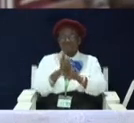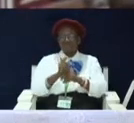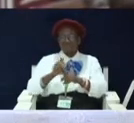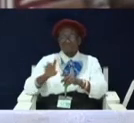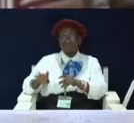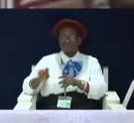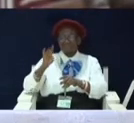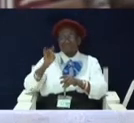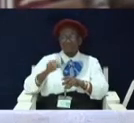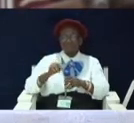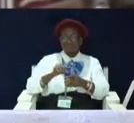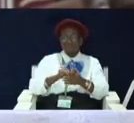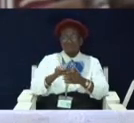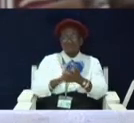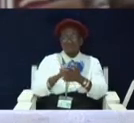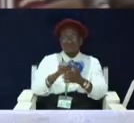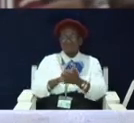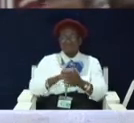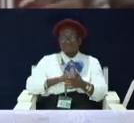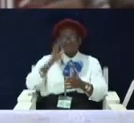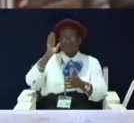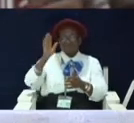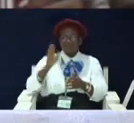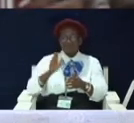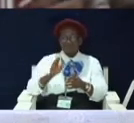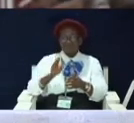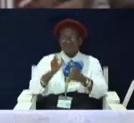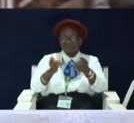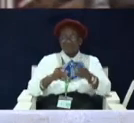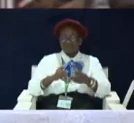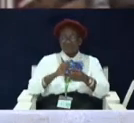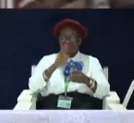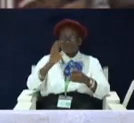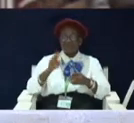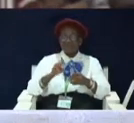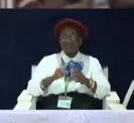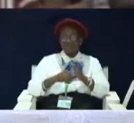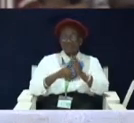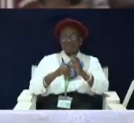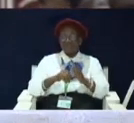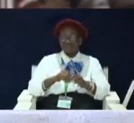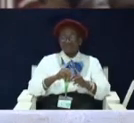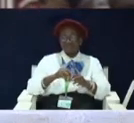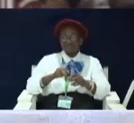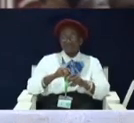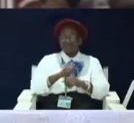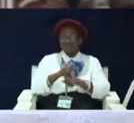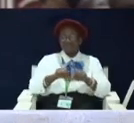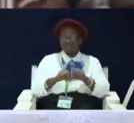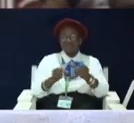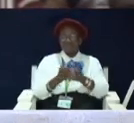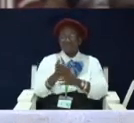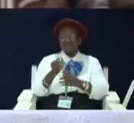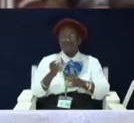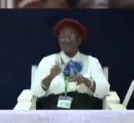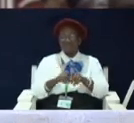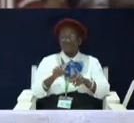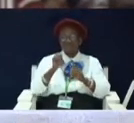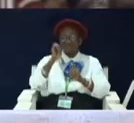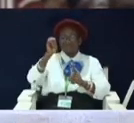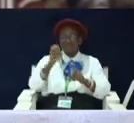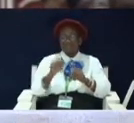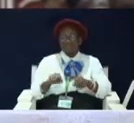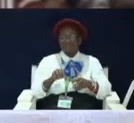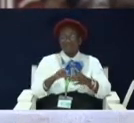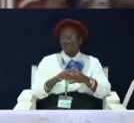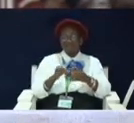wu mi lati sanu fun ni. So you can choose who to give a breakthrough to. Only pinu eni